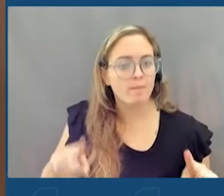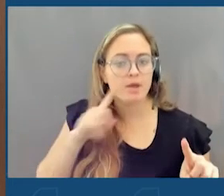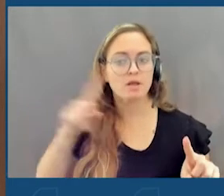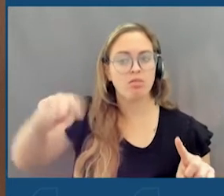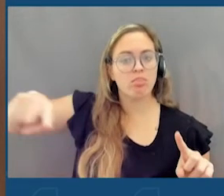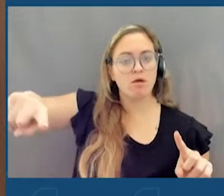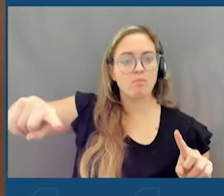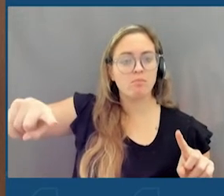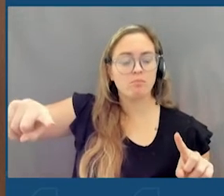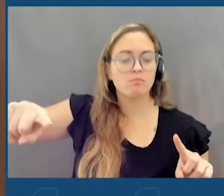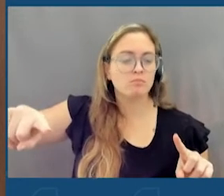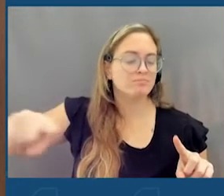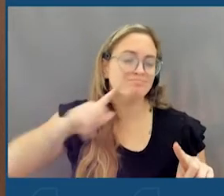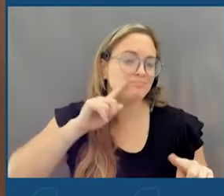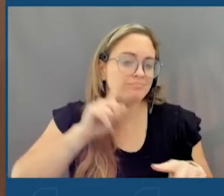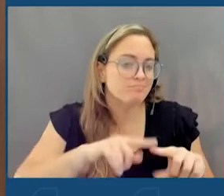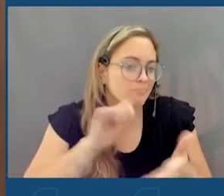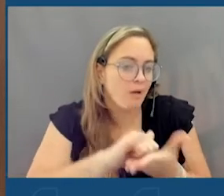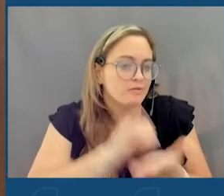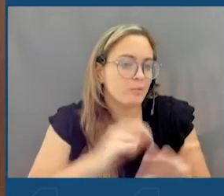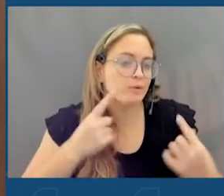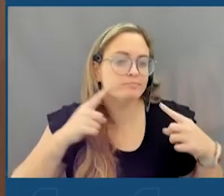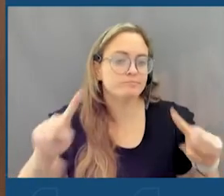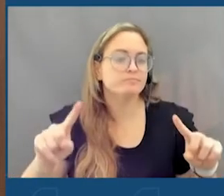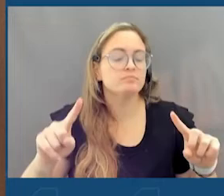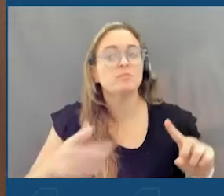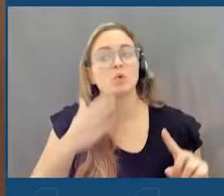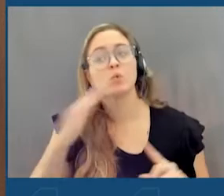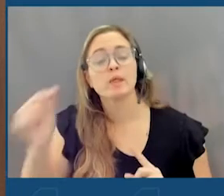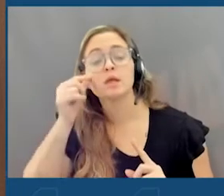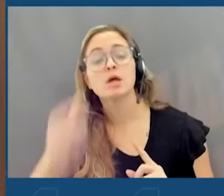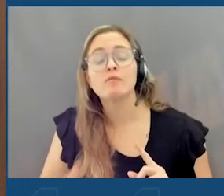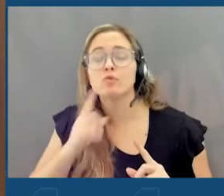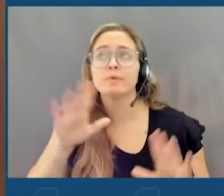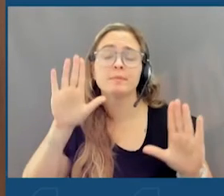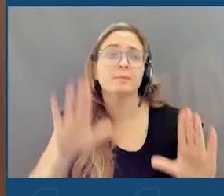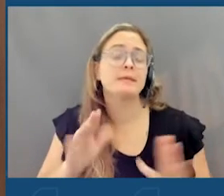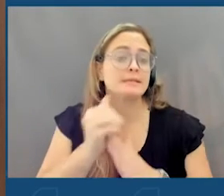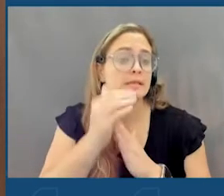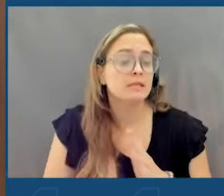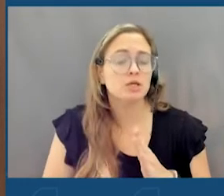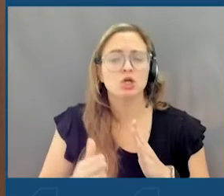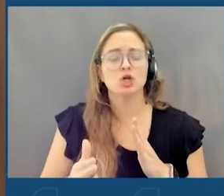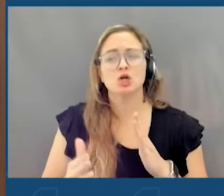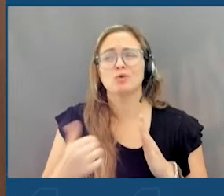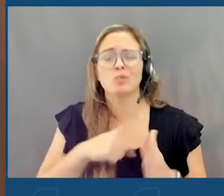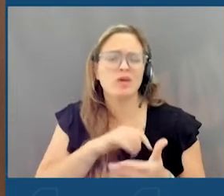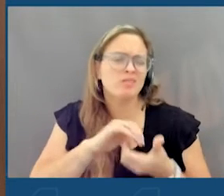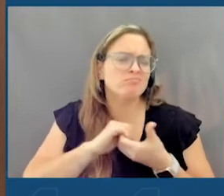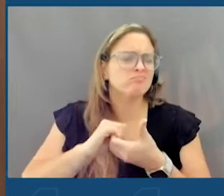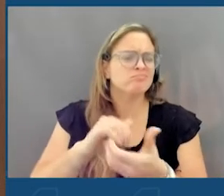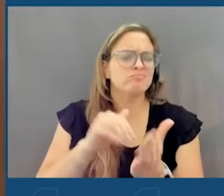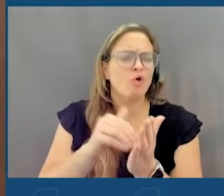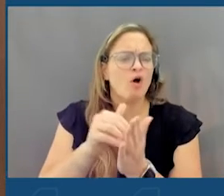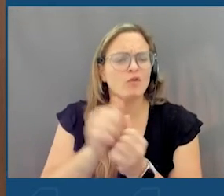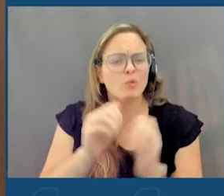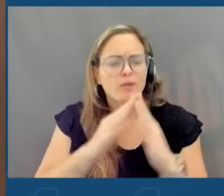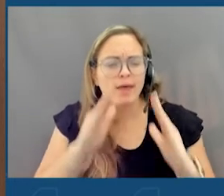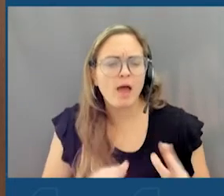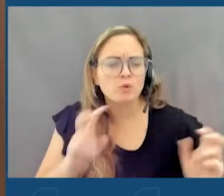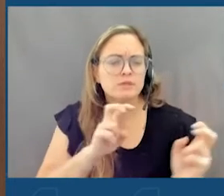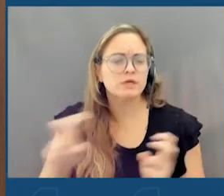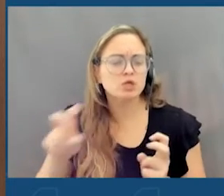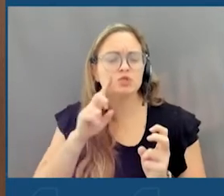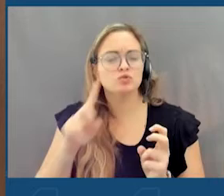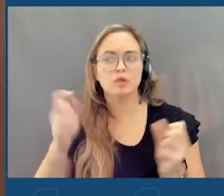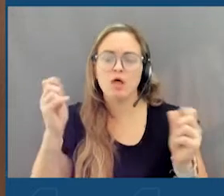again, I'd like to thank the governor, who has been a tremendous leader. I chair the Housing Committee. We work together a lot on housing issues. Obviously, a lot more to do there,